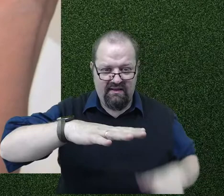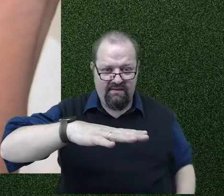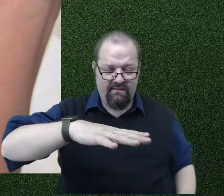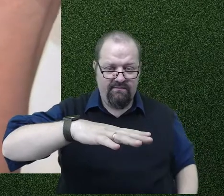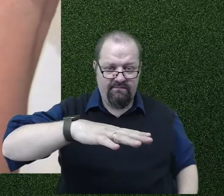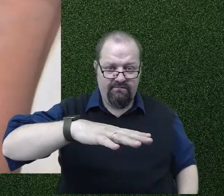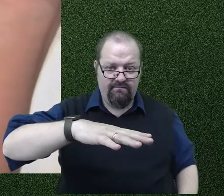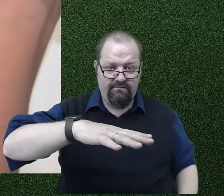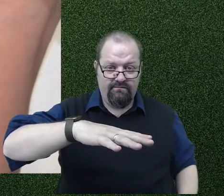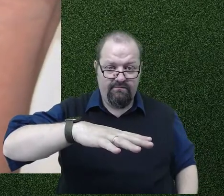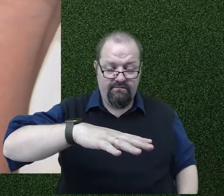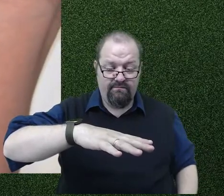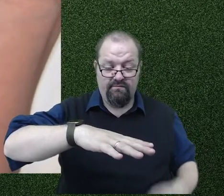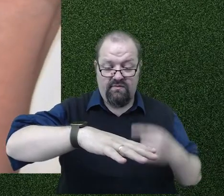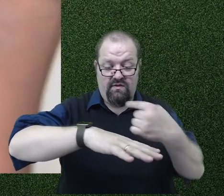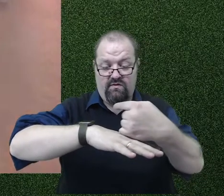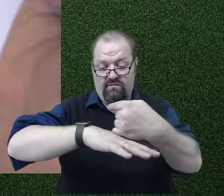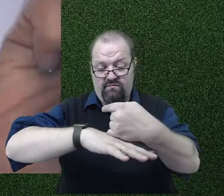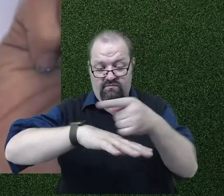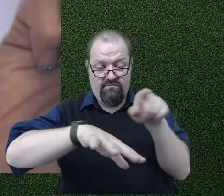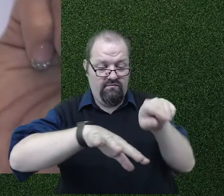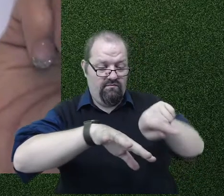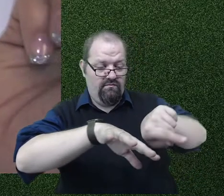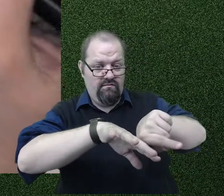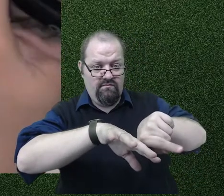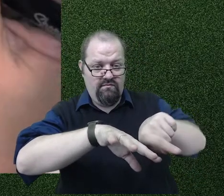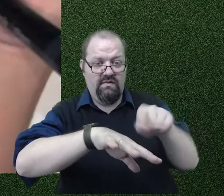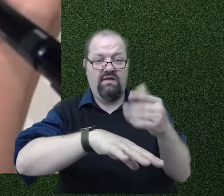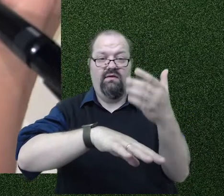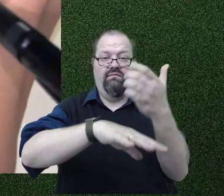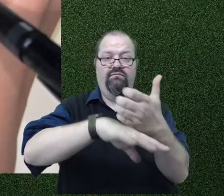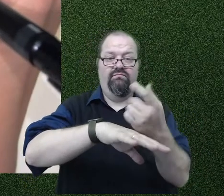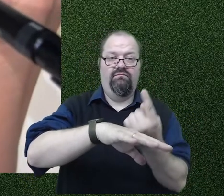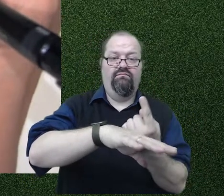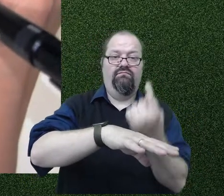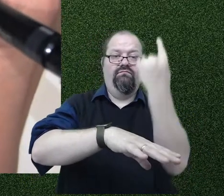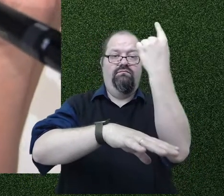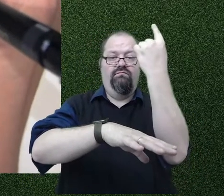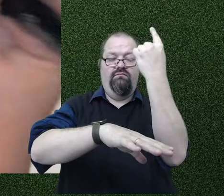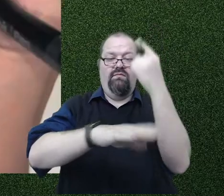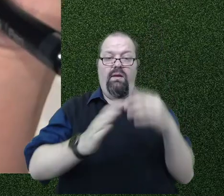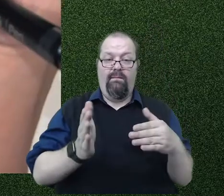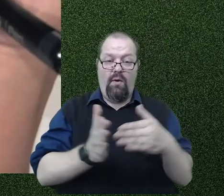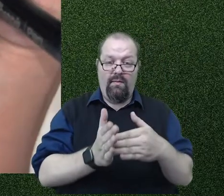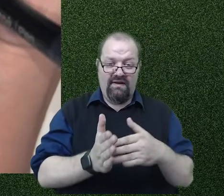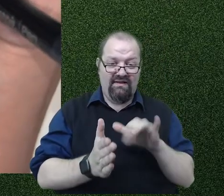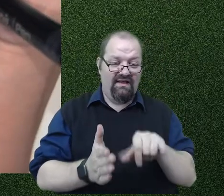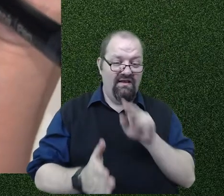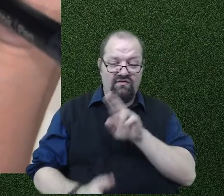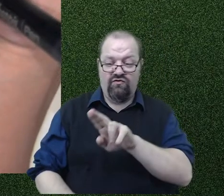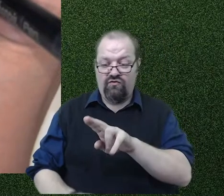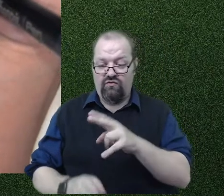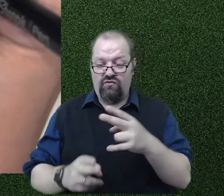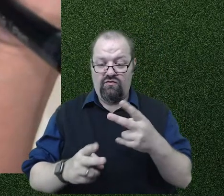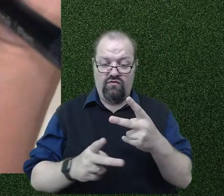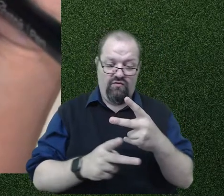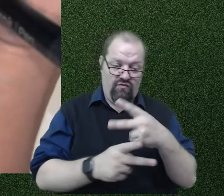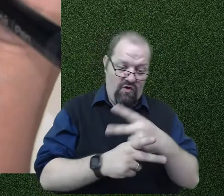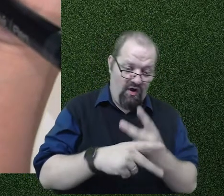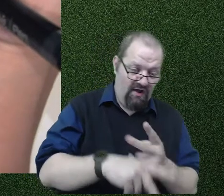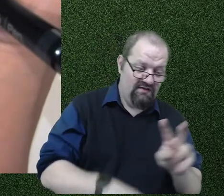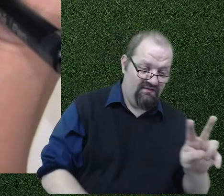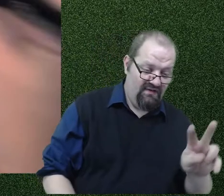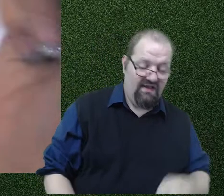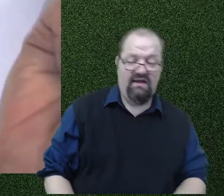The vector perpendicular to that plane is U cross V. And there's another one. It's V cross U, goes the other